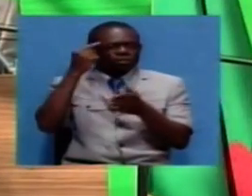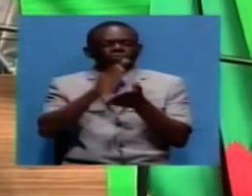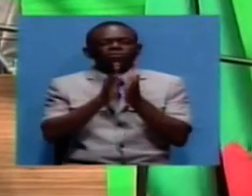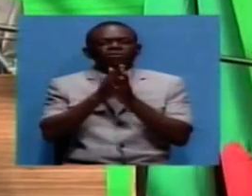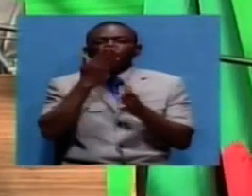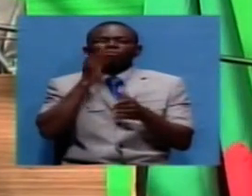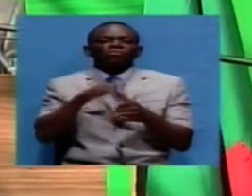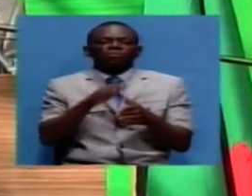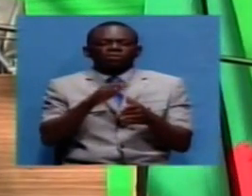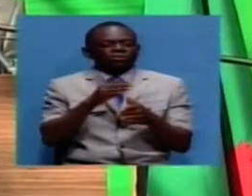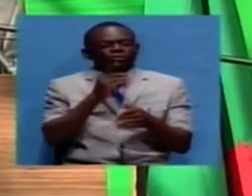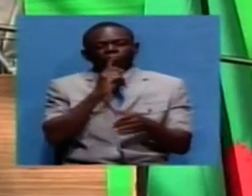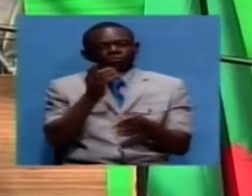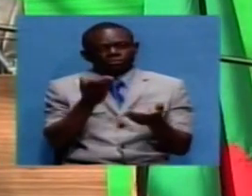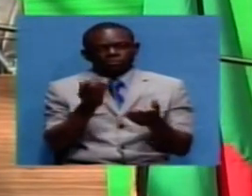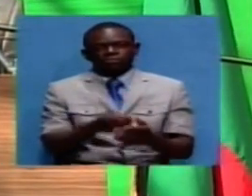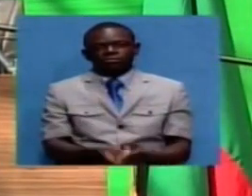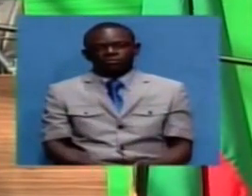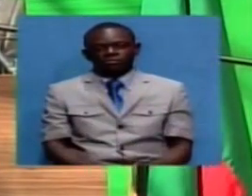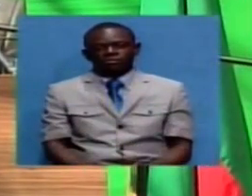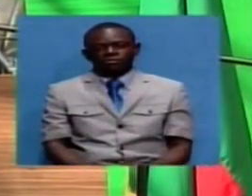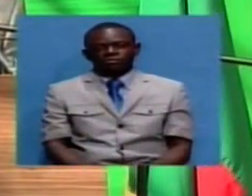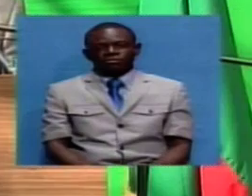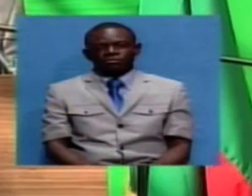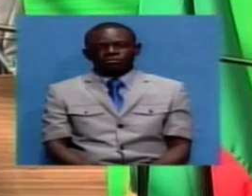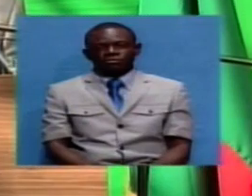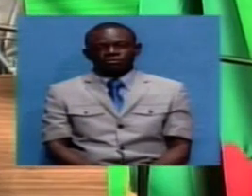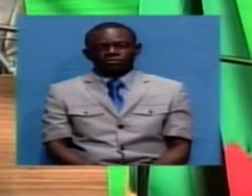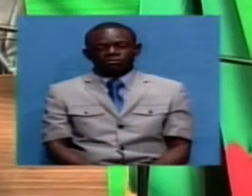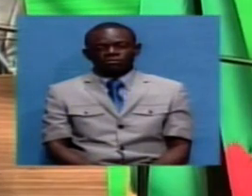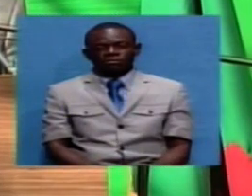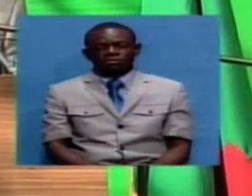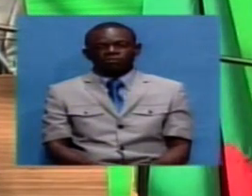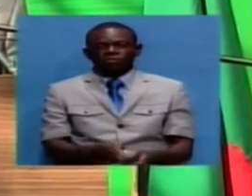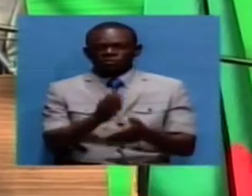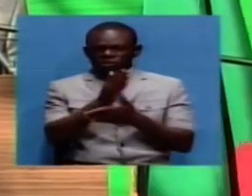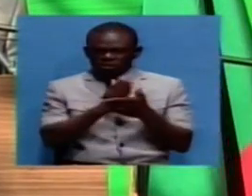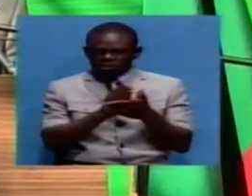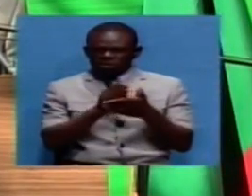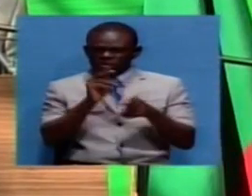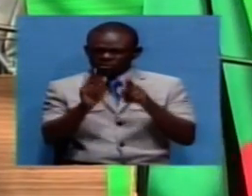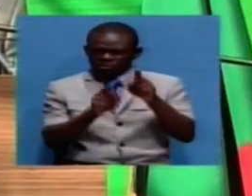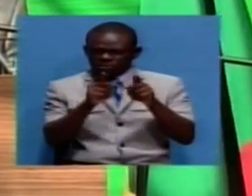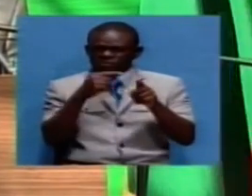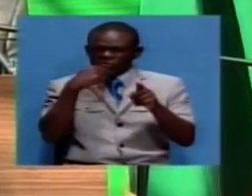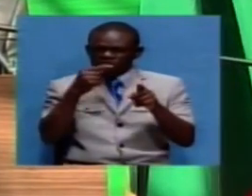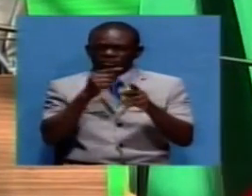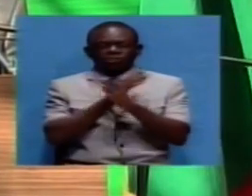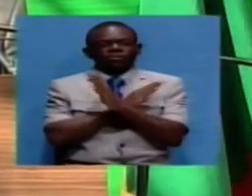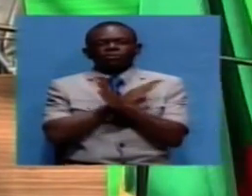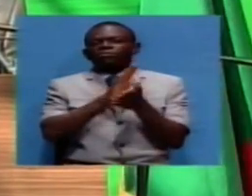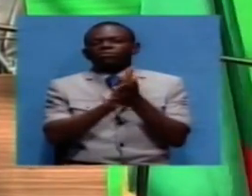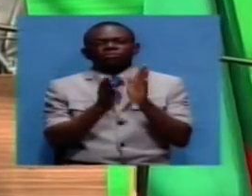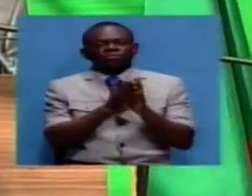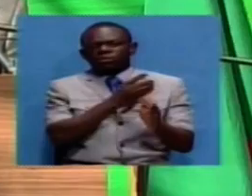The president also dismissed assertions by some sections of society that Zambia is sliding into dictatorship under his